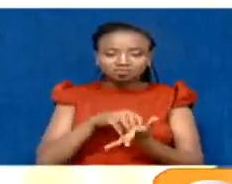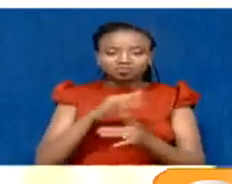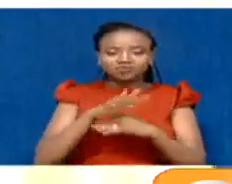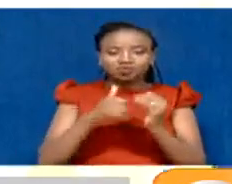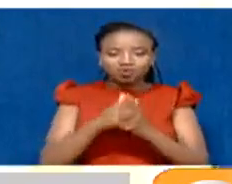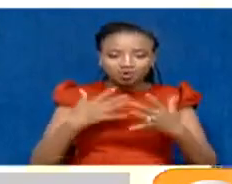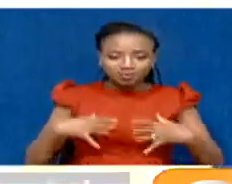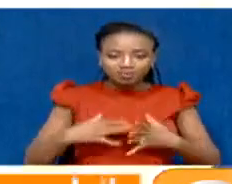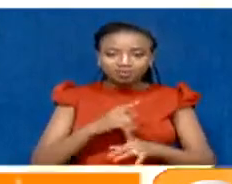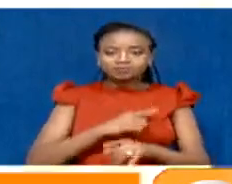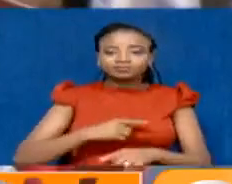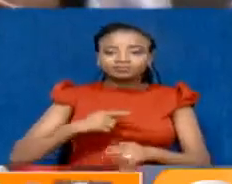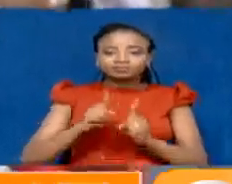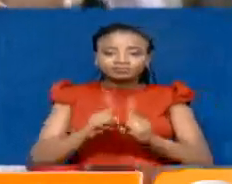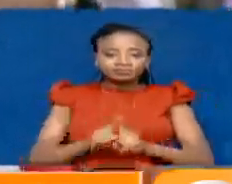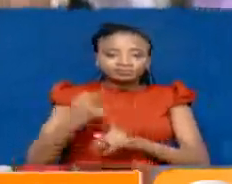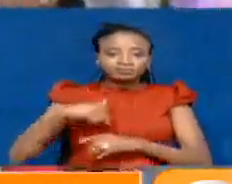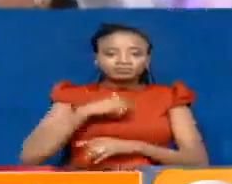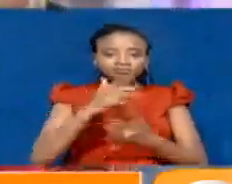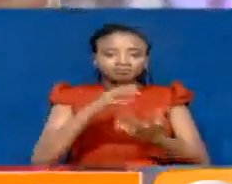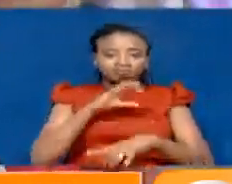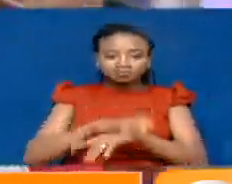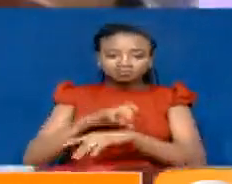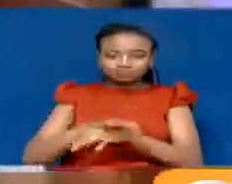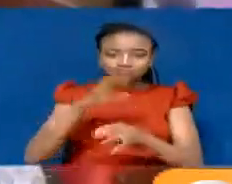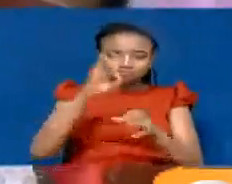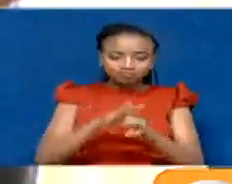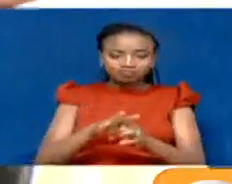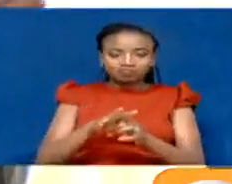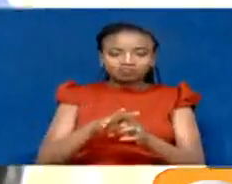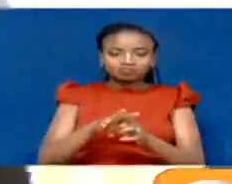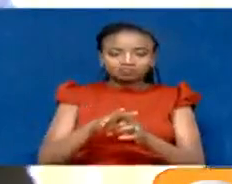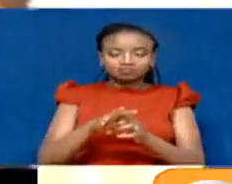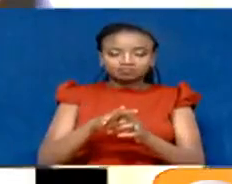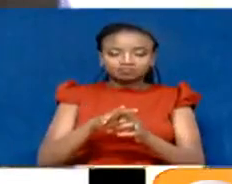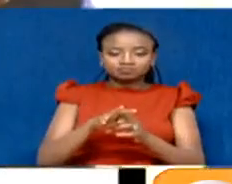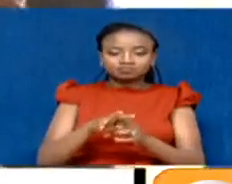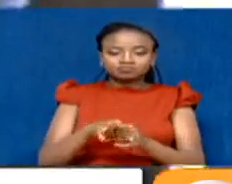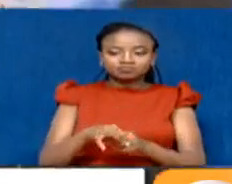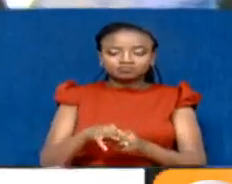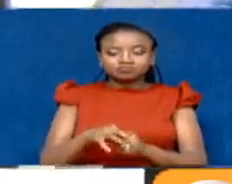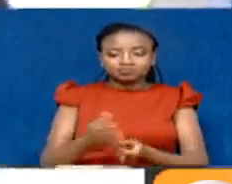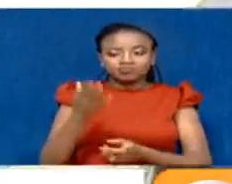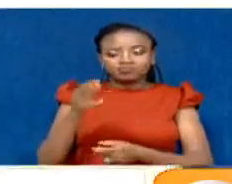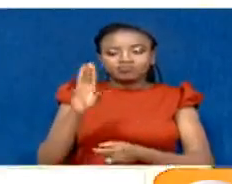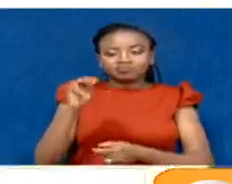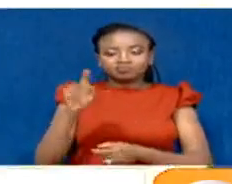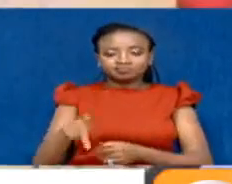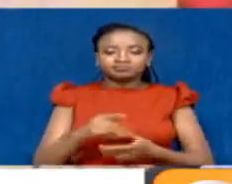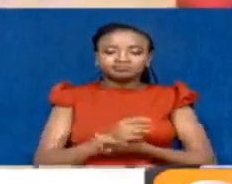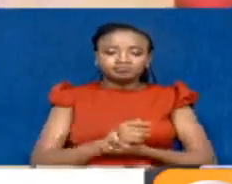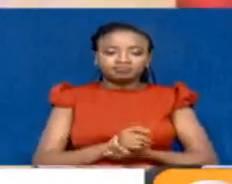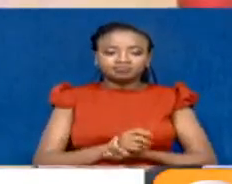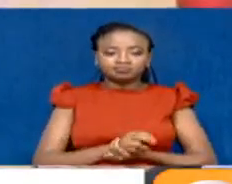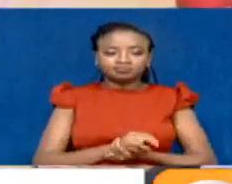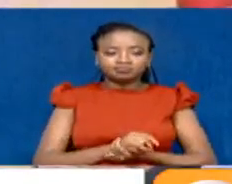the vote in honor and respect of our beloved MP and slain ambassador.